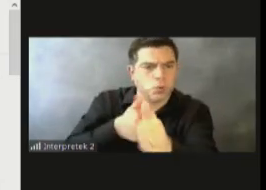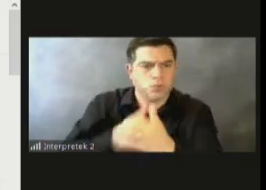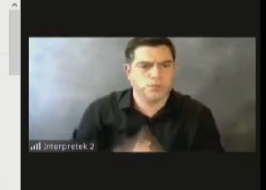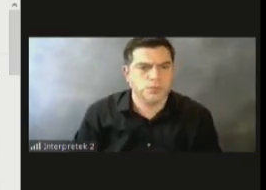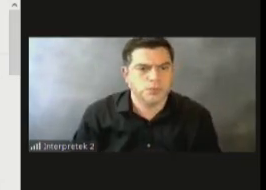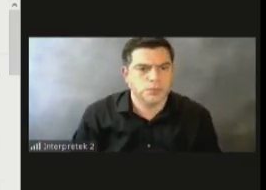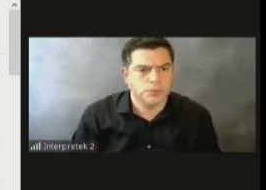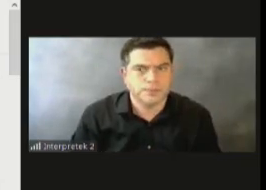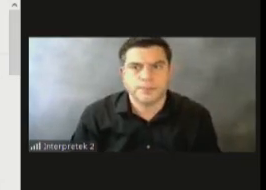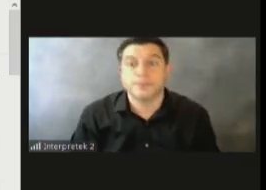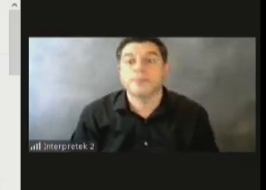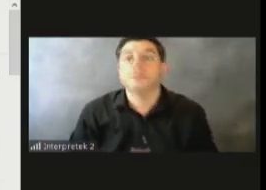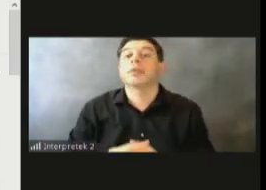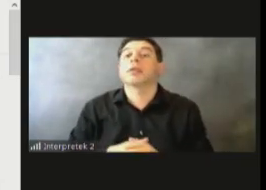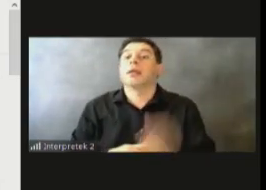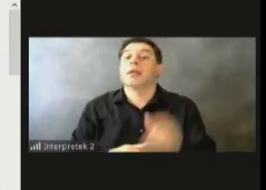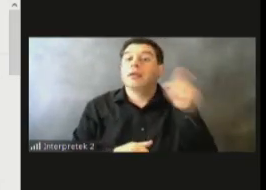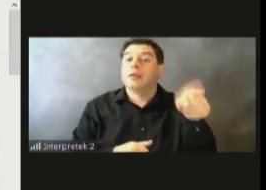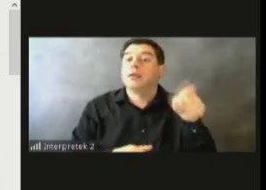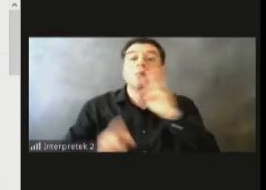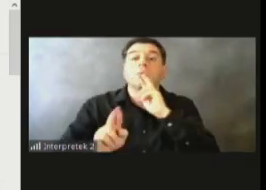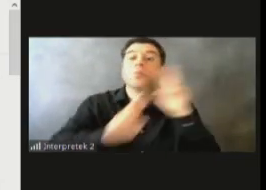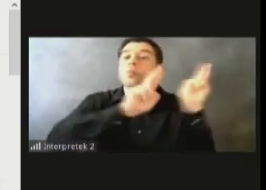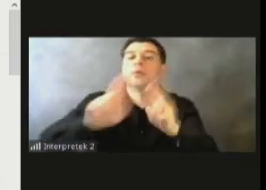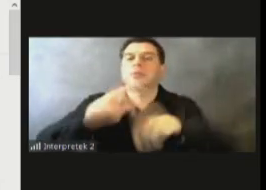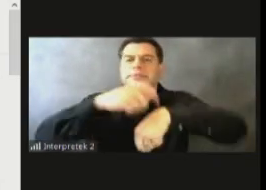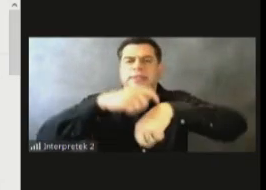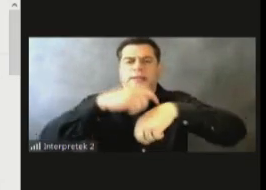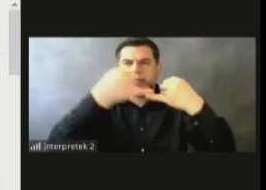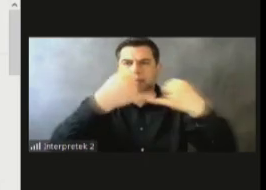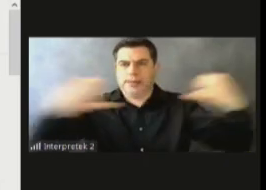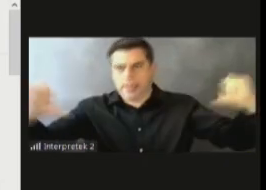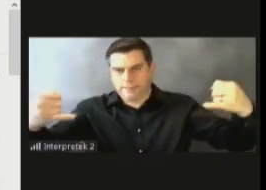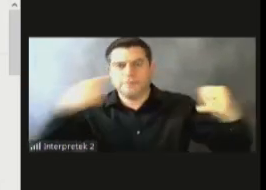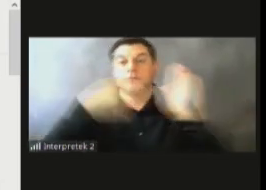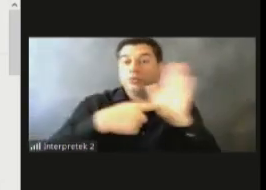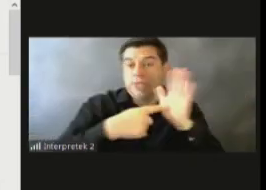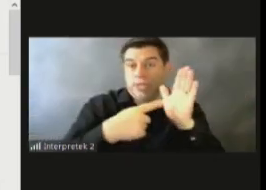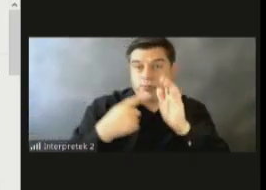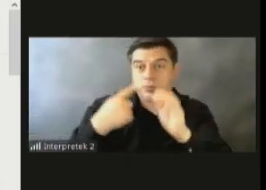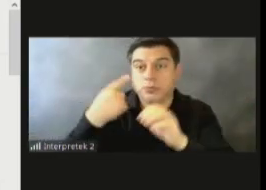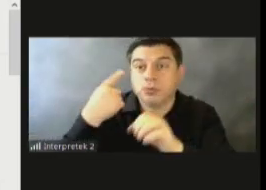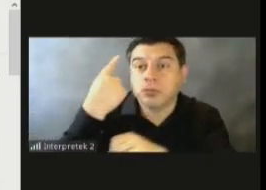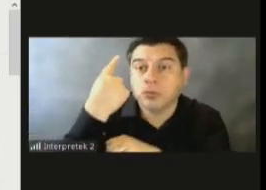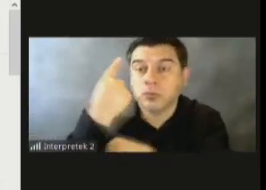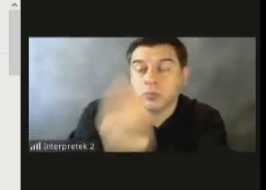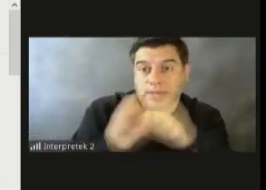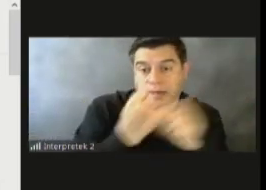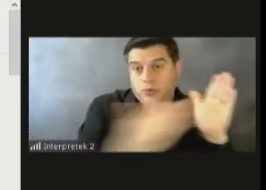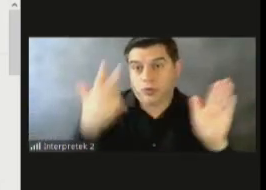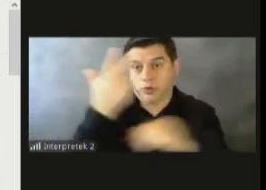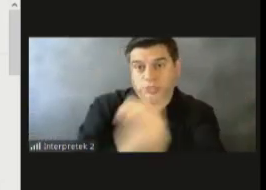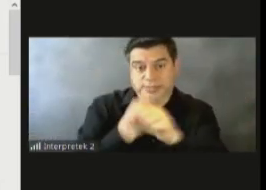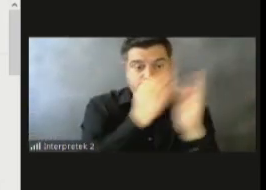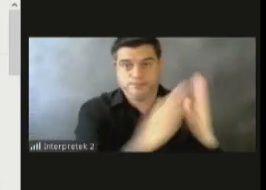And in the report, we also have timelines. So for example, for years 1 through 3, we discussed the idea of developing a plan,